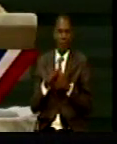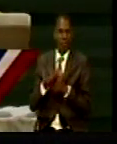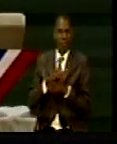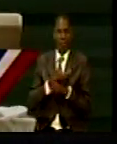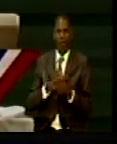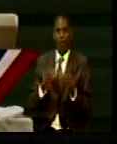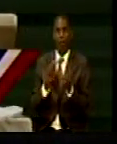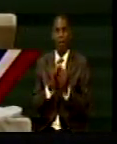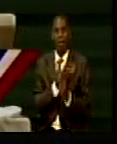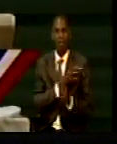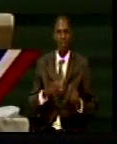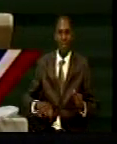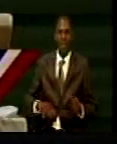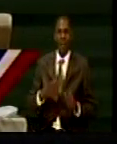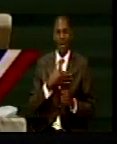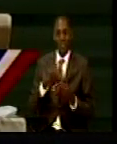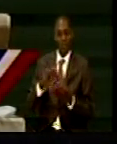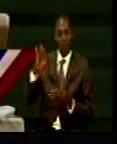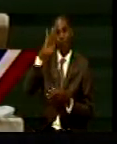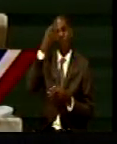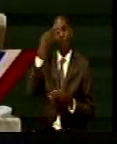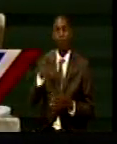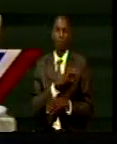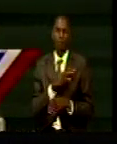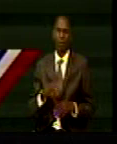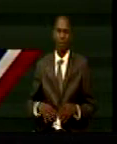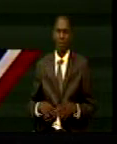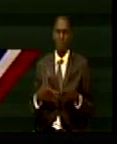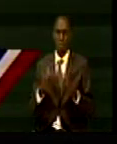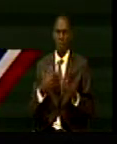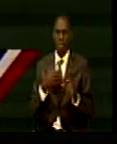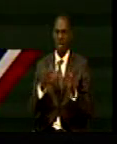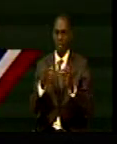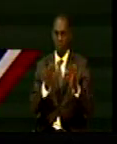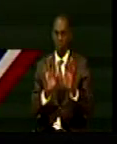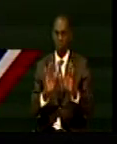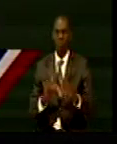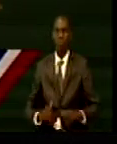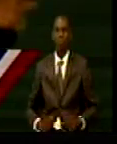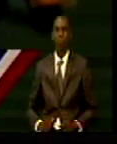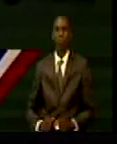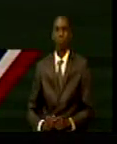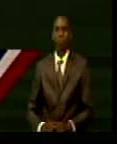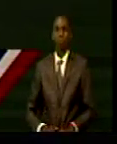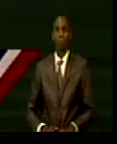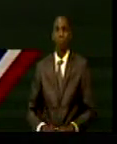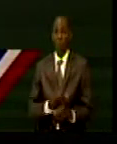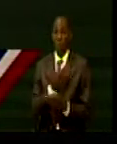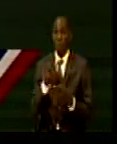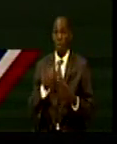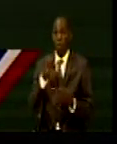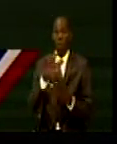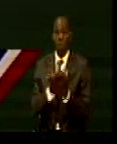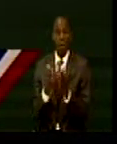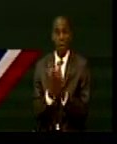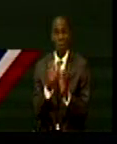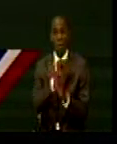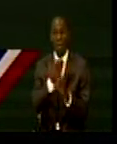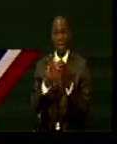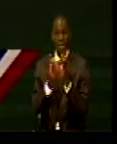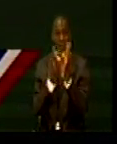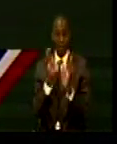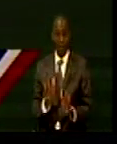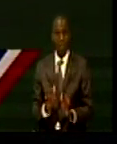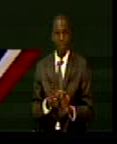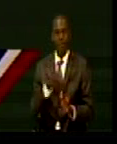and the Spirit of Christ. Let me explain it to you this way, that When you become a Christian, you stretch out